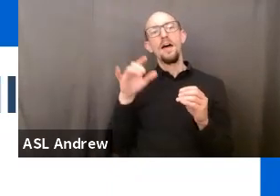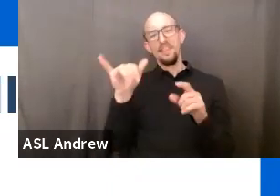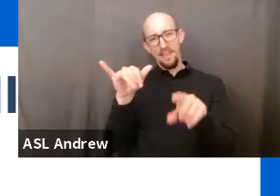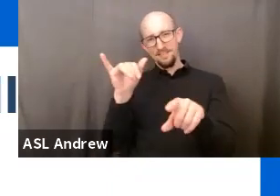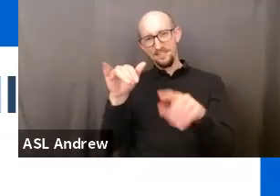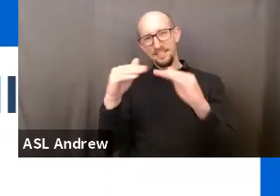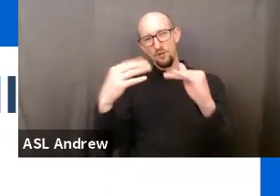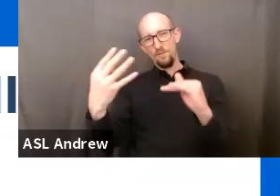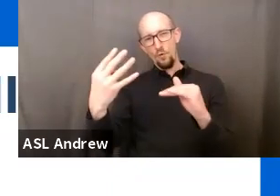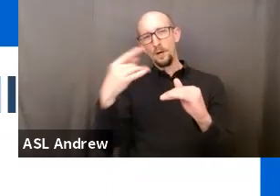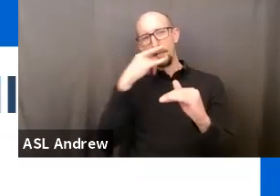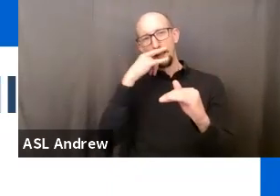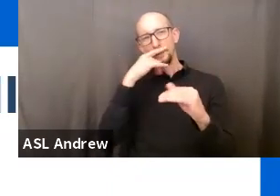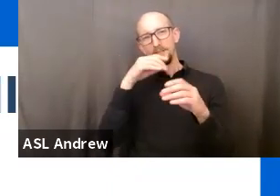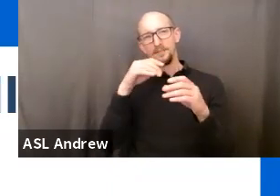in subsidized housing,